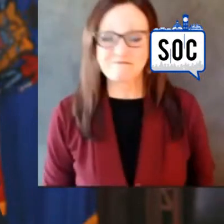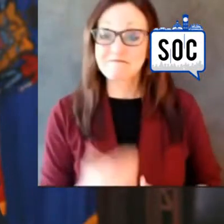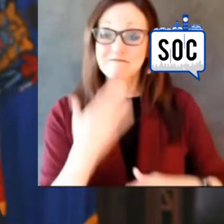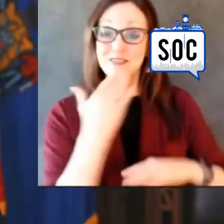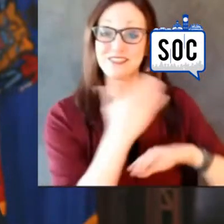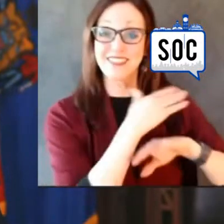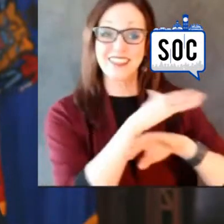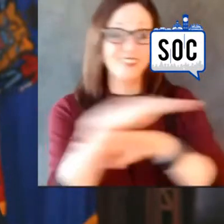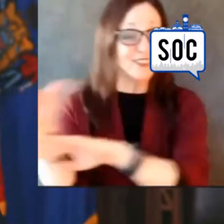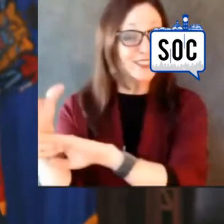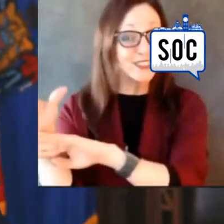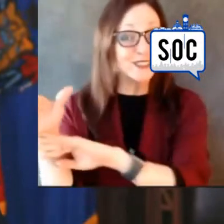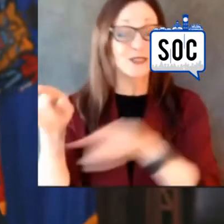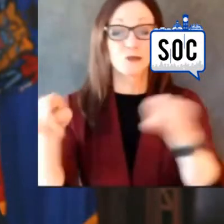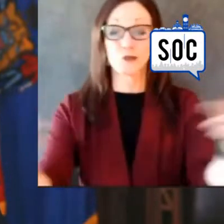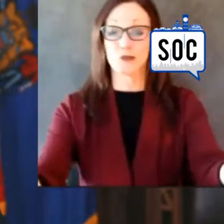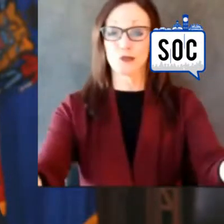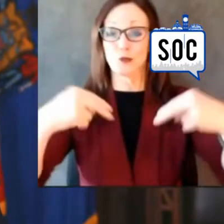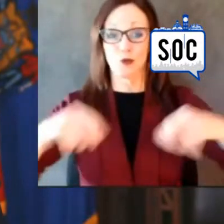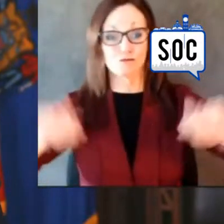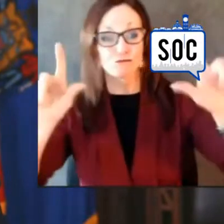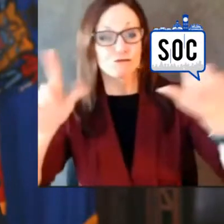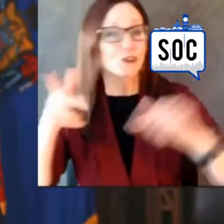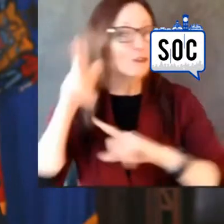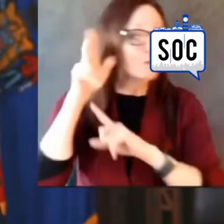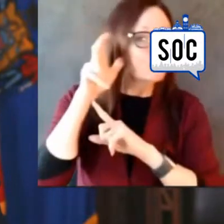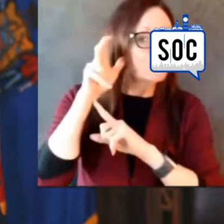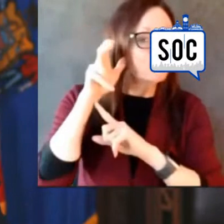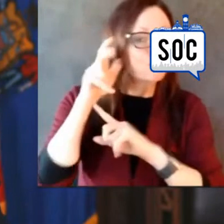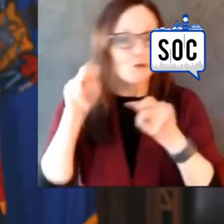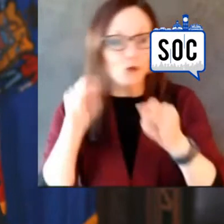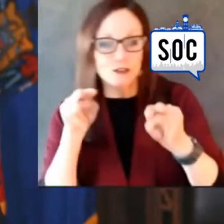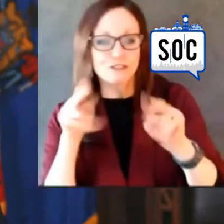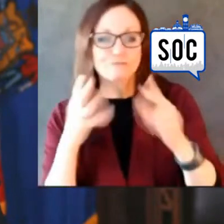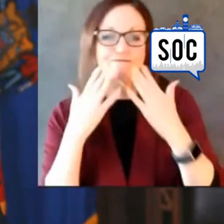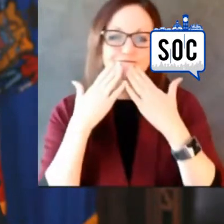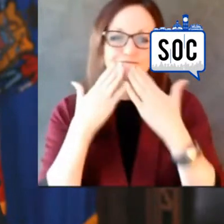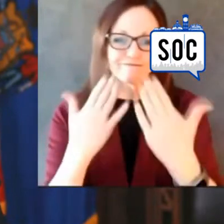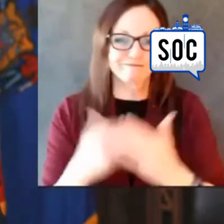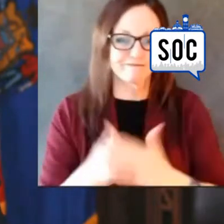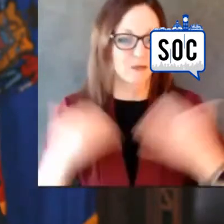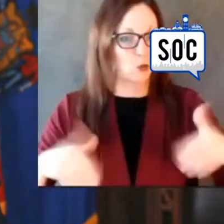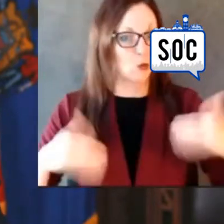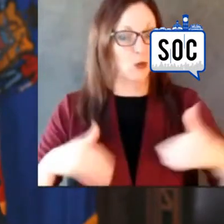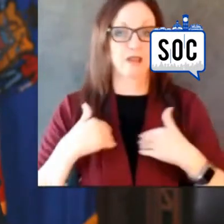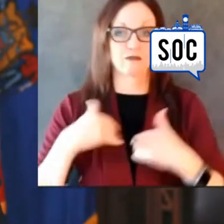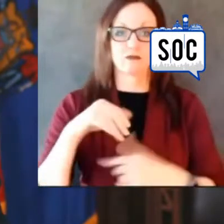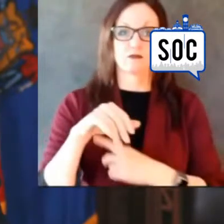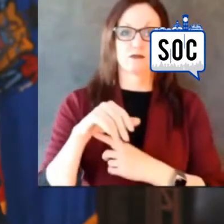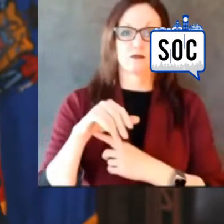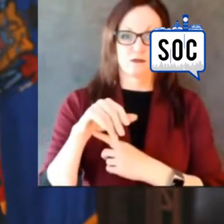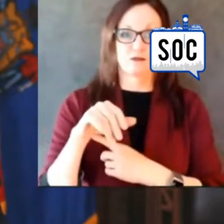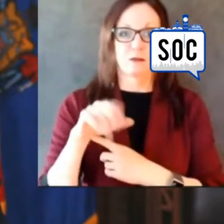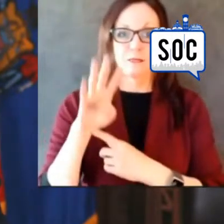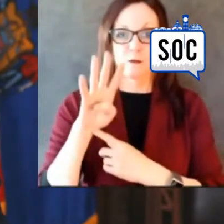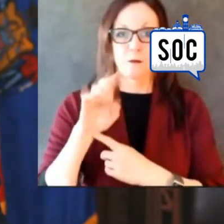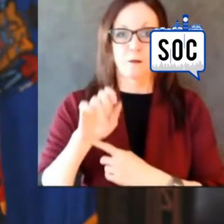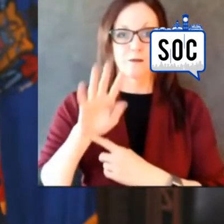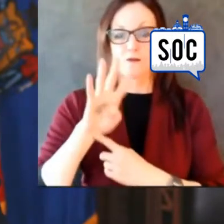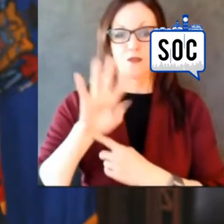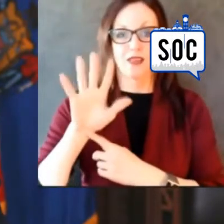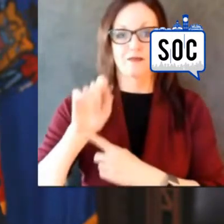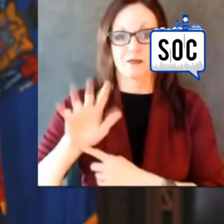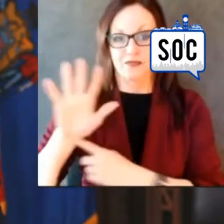far, more than 245 million doses of the vaccine have been given across the nation, with more than